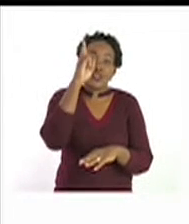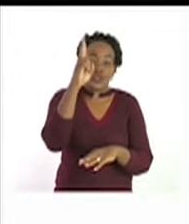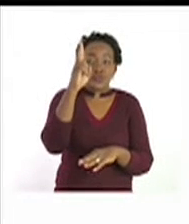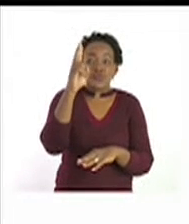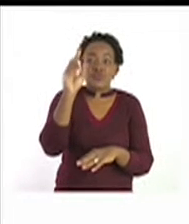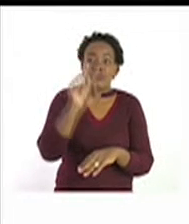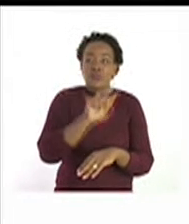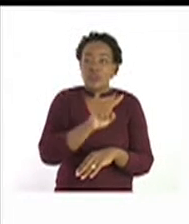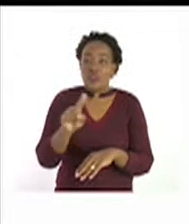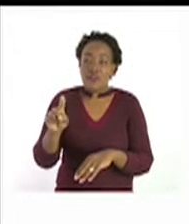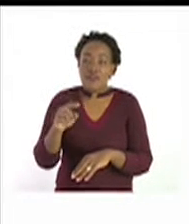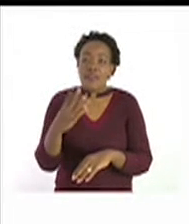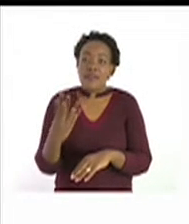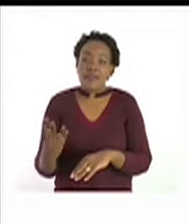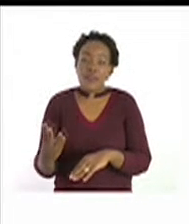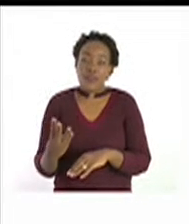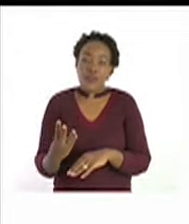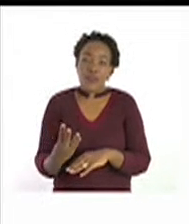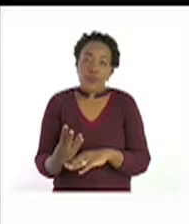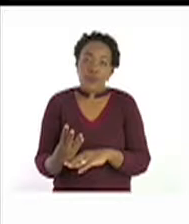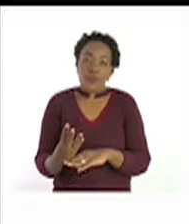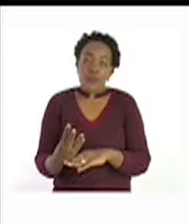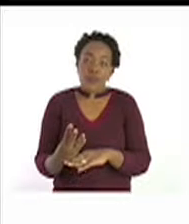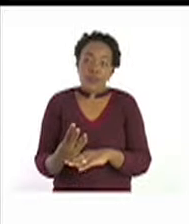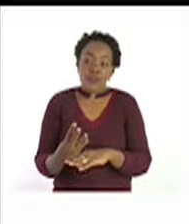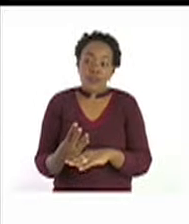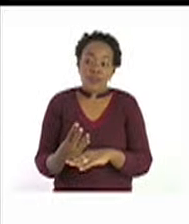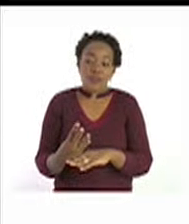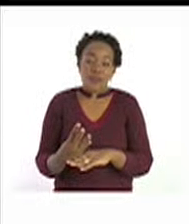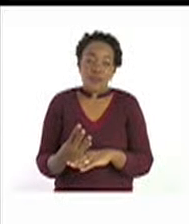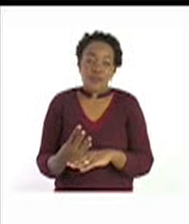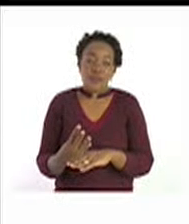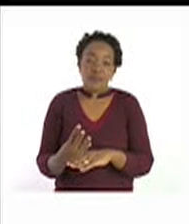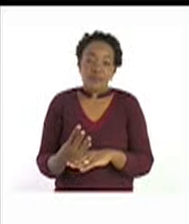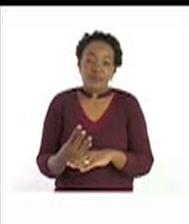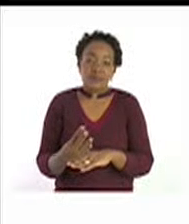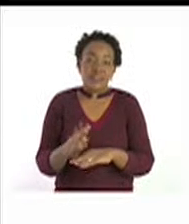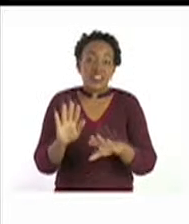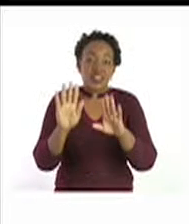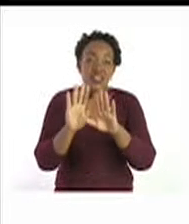2/4. It means we can also color here,